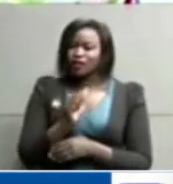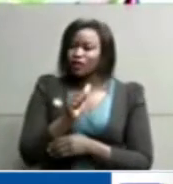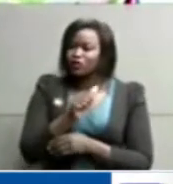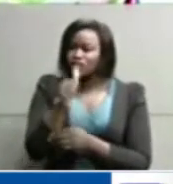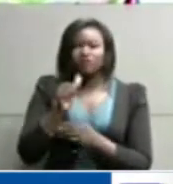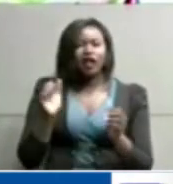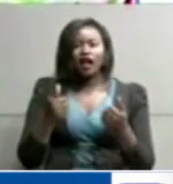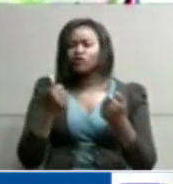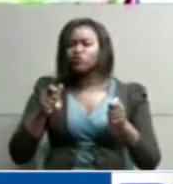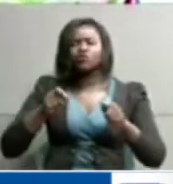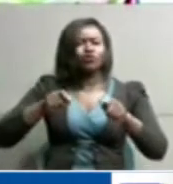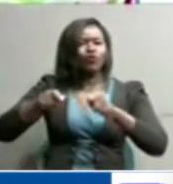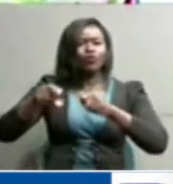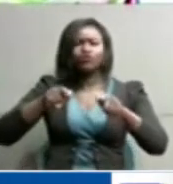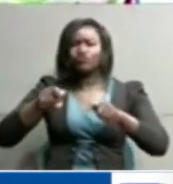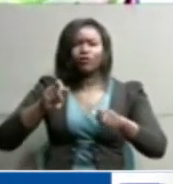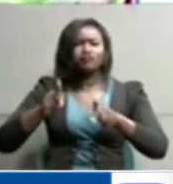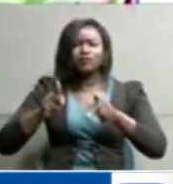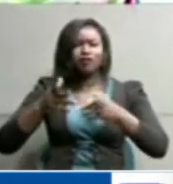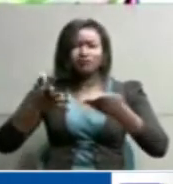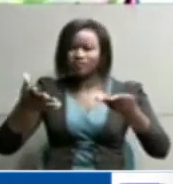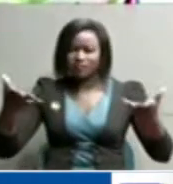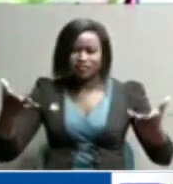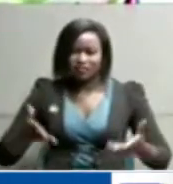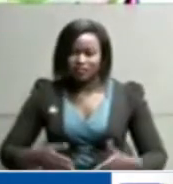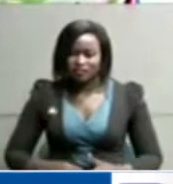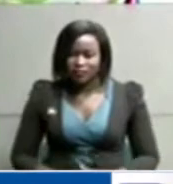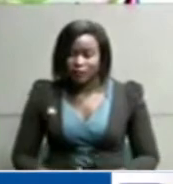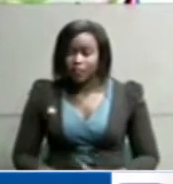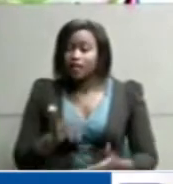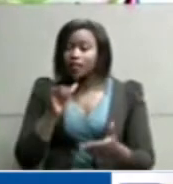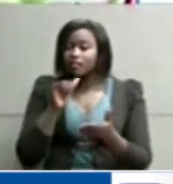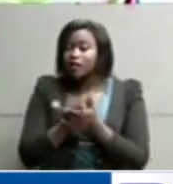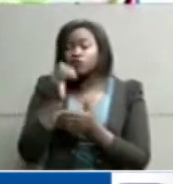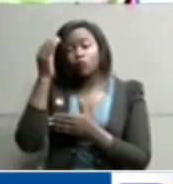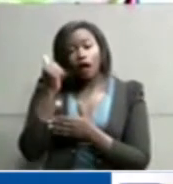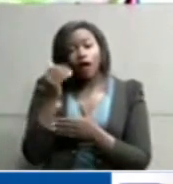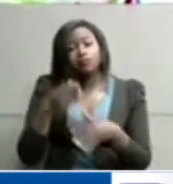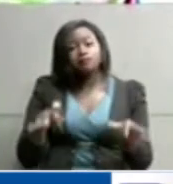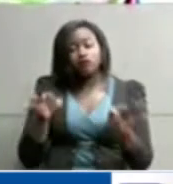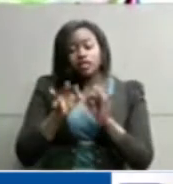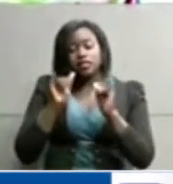You cannot regulate them. You cannot regulate them. That's why they should therefore be closed.